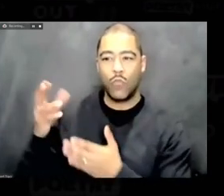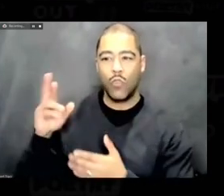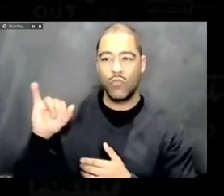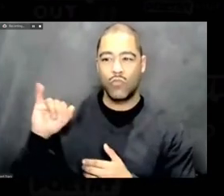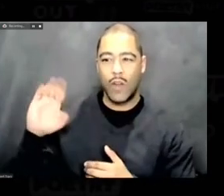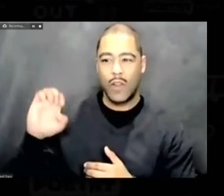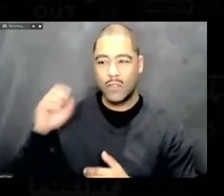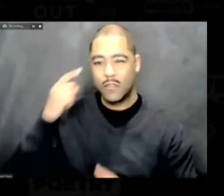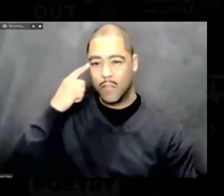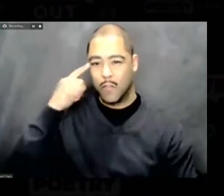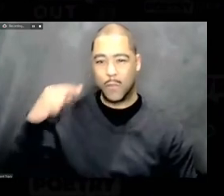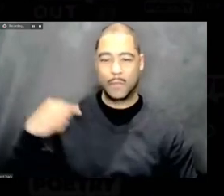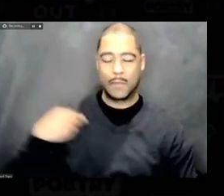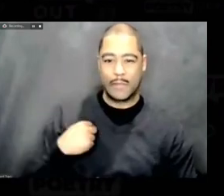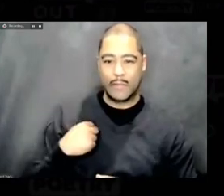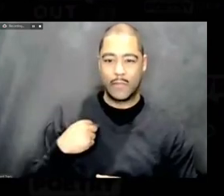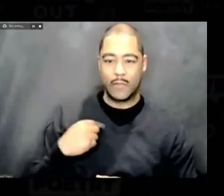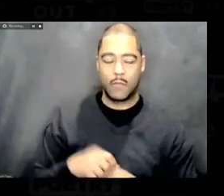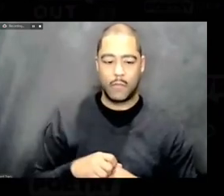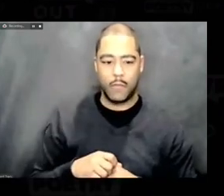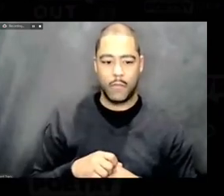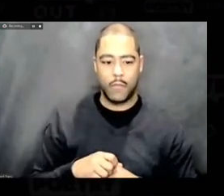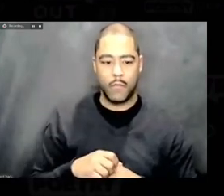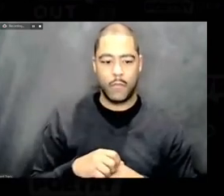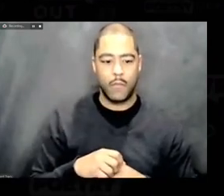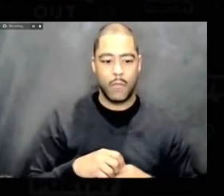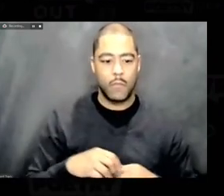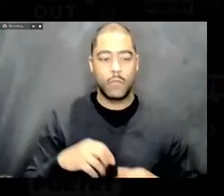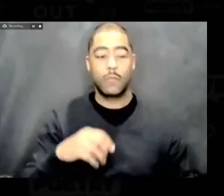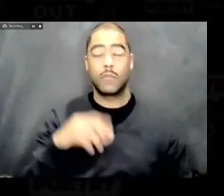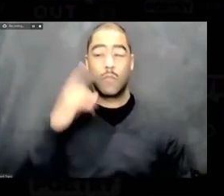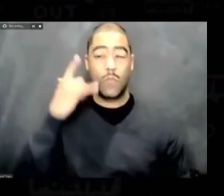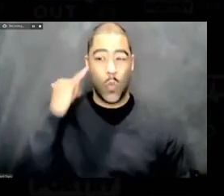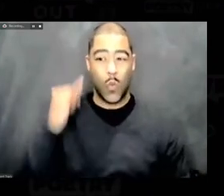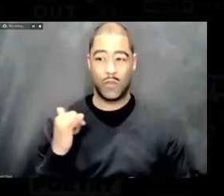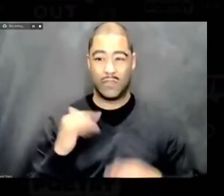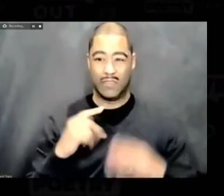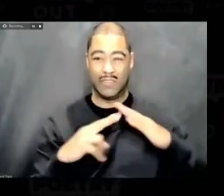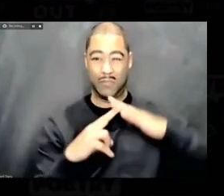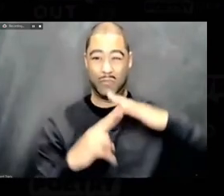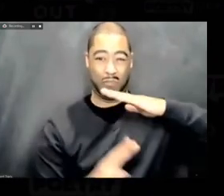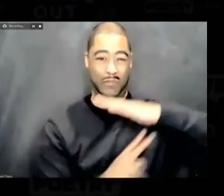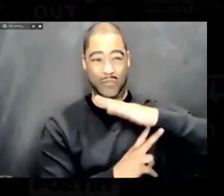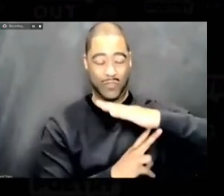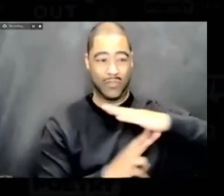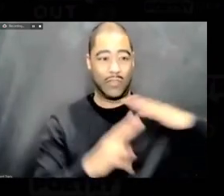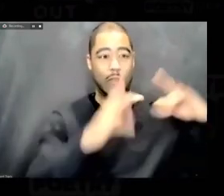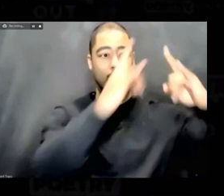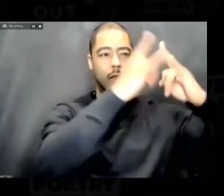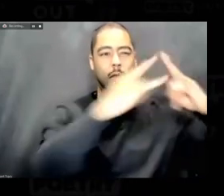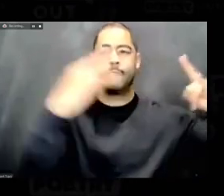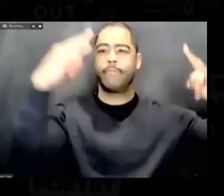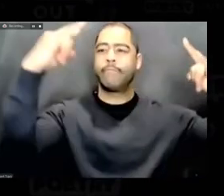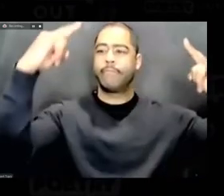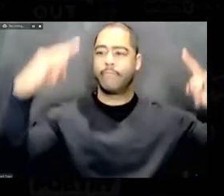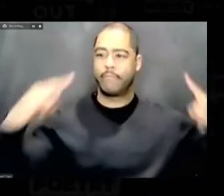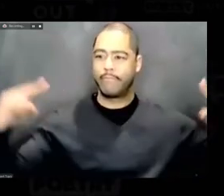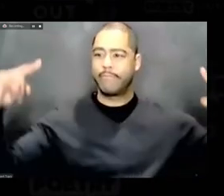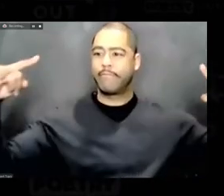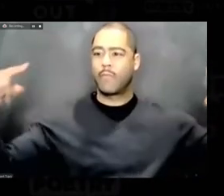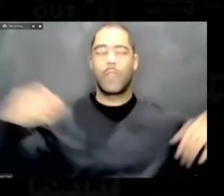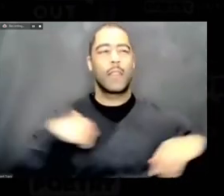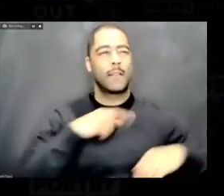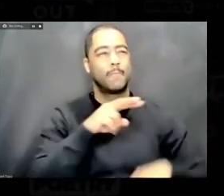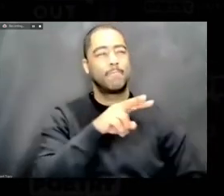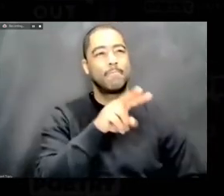in the Golden Gate's arches, listening to Frank Ocean for the first time, driving from